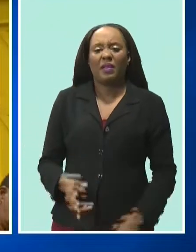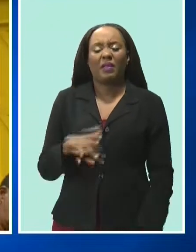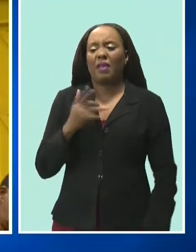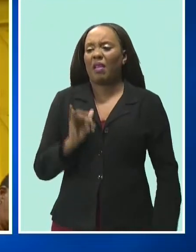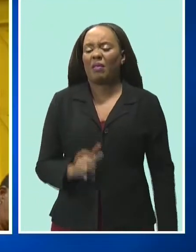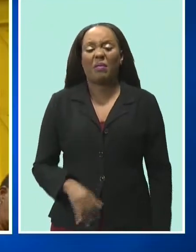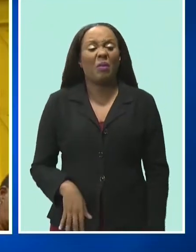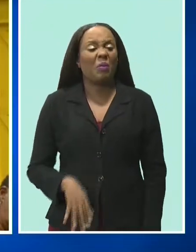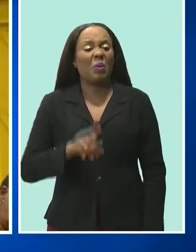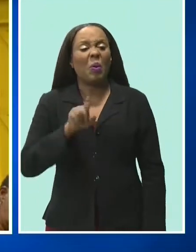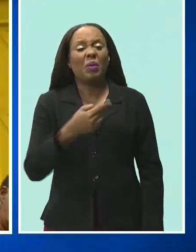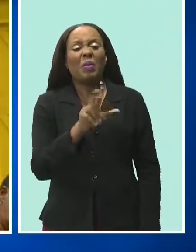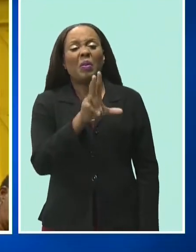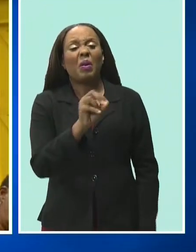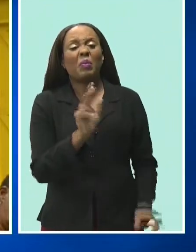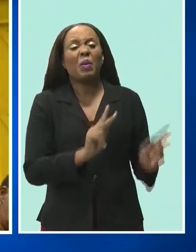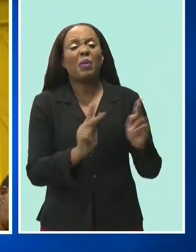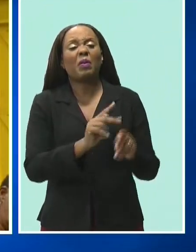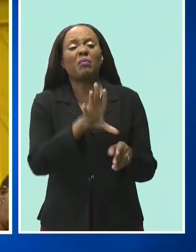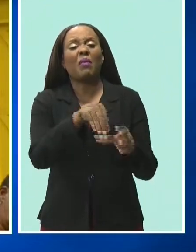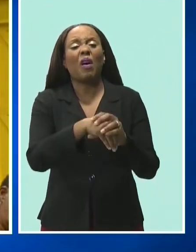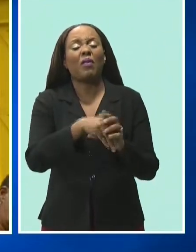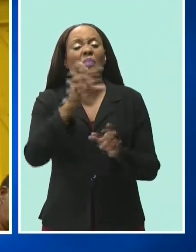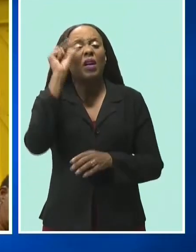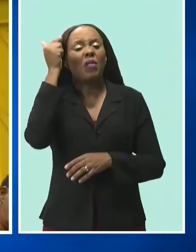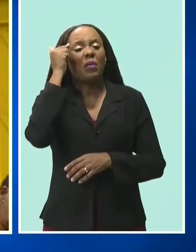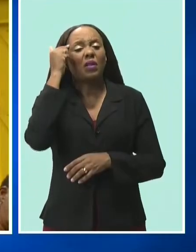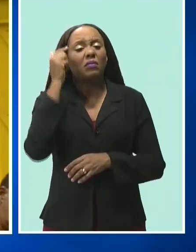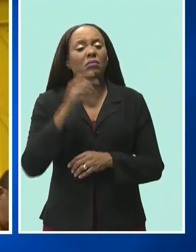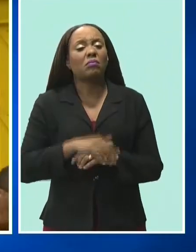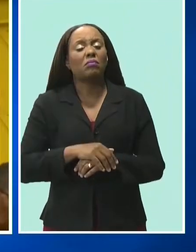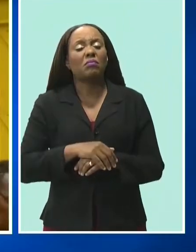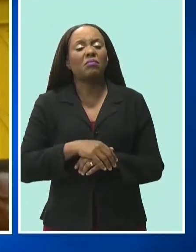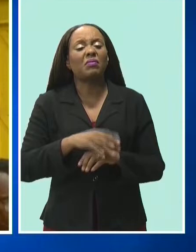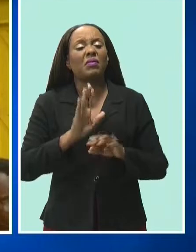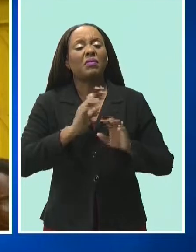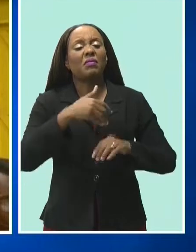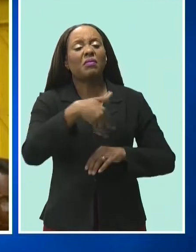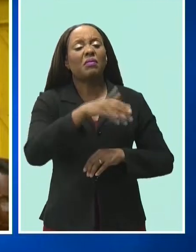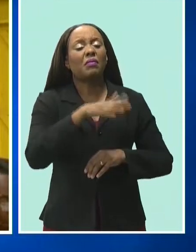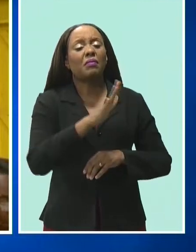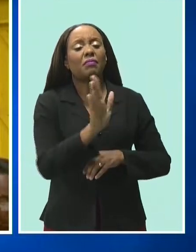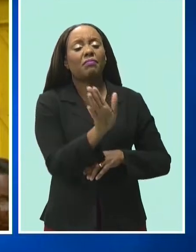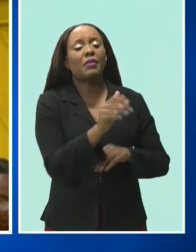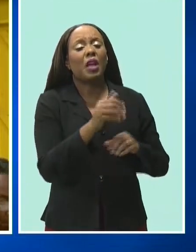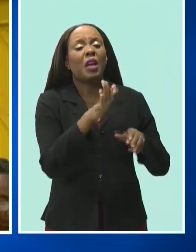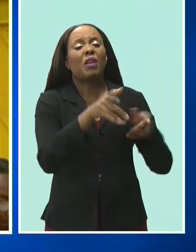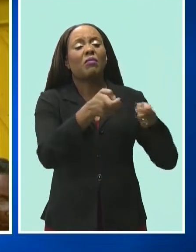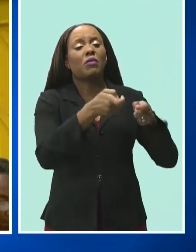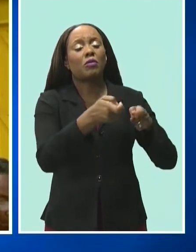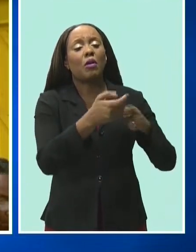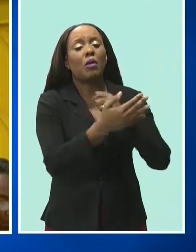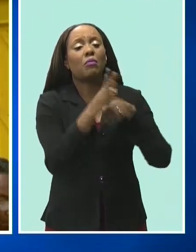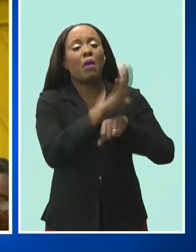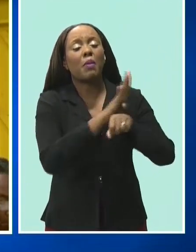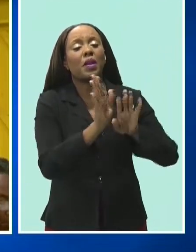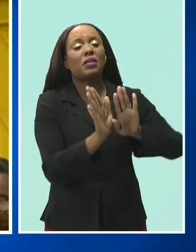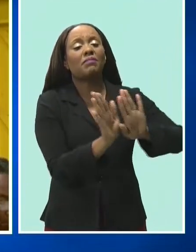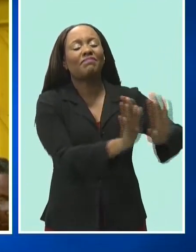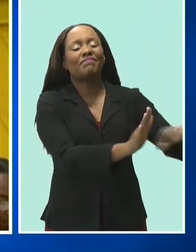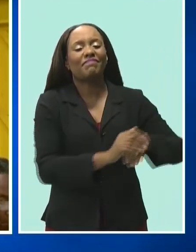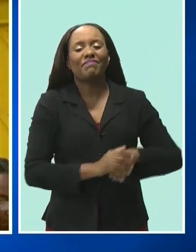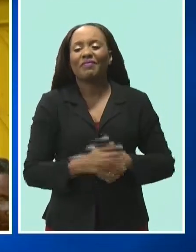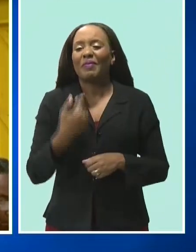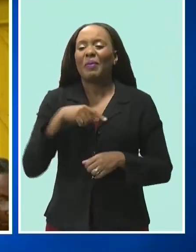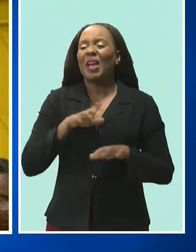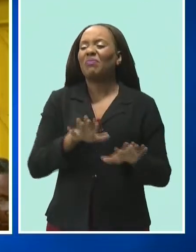people who are members of Parliament are the only ones who have that capacity and power. So whilst we respect the